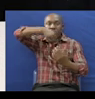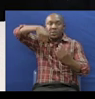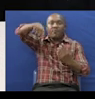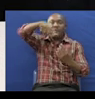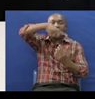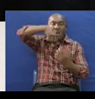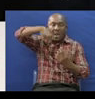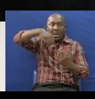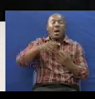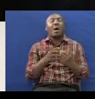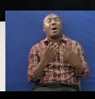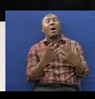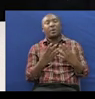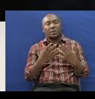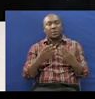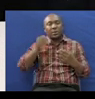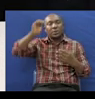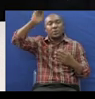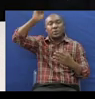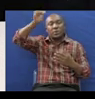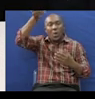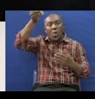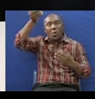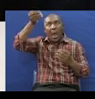sphere. There is